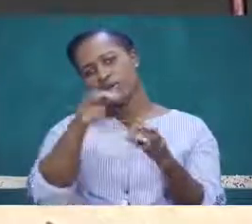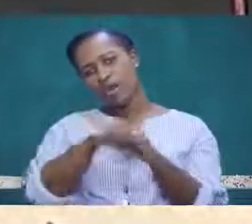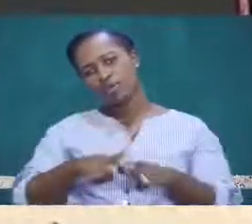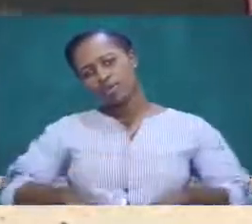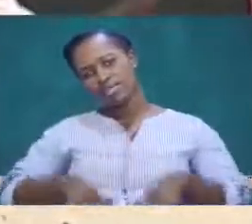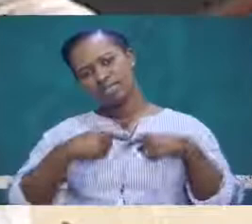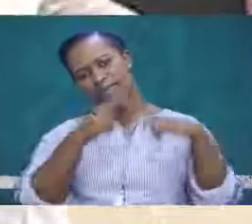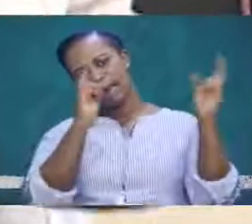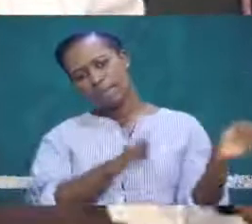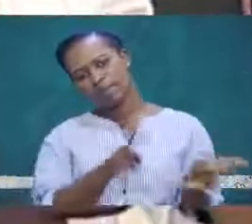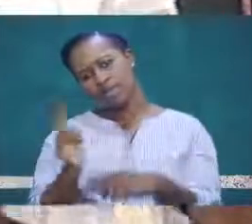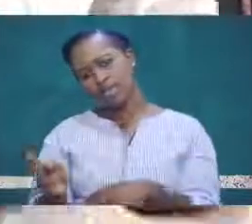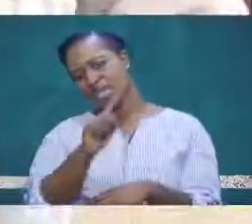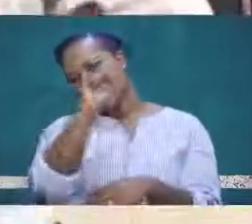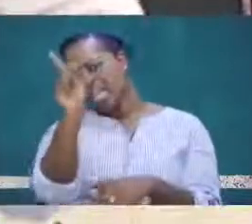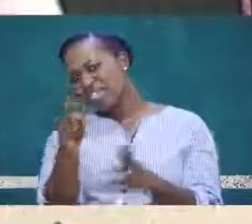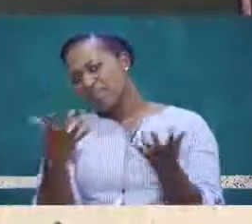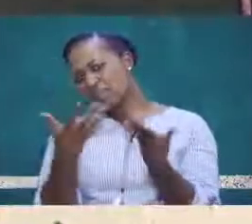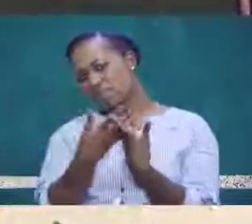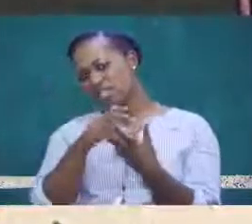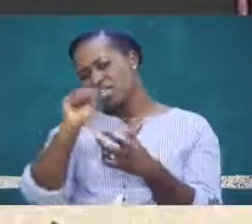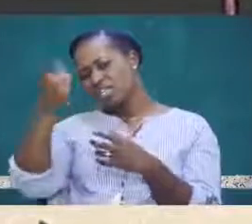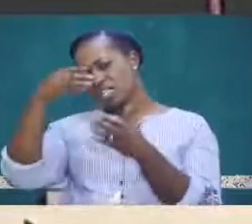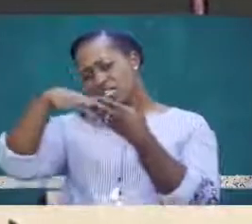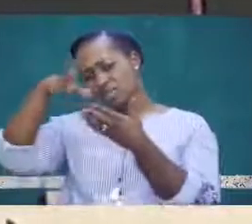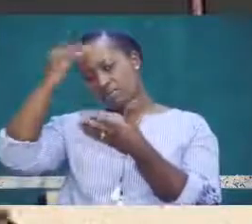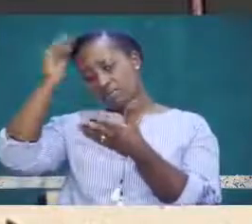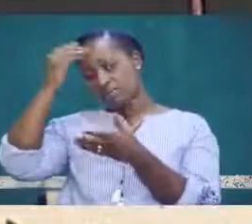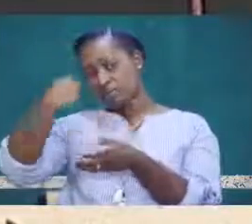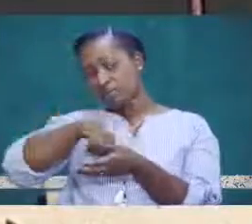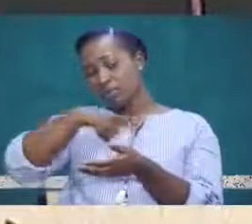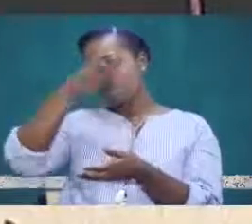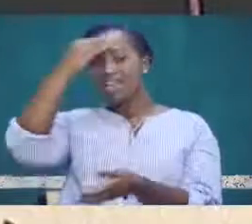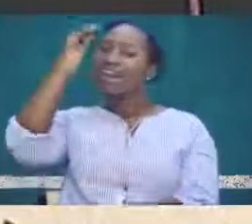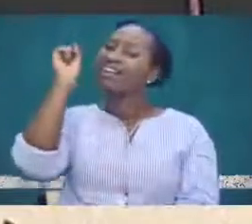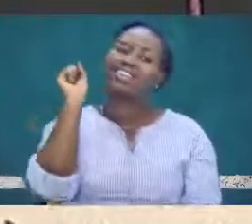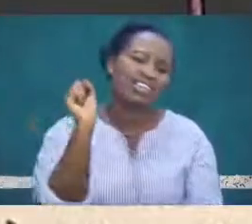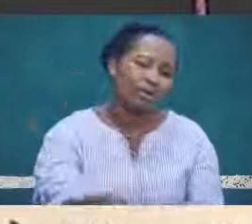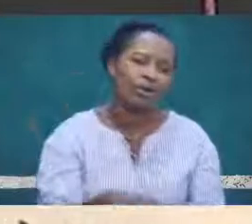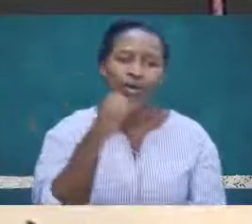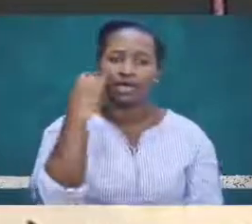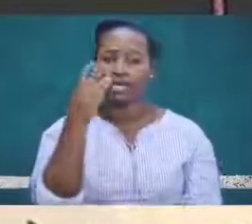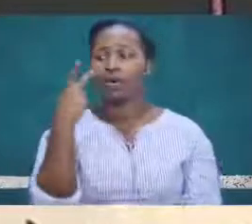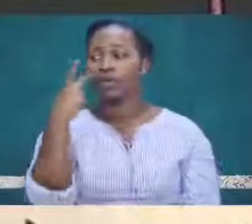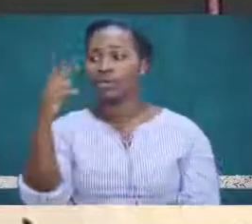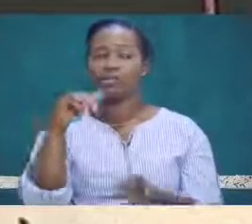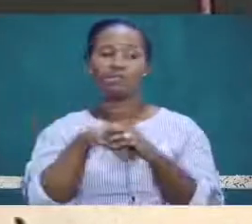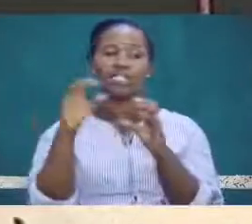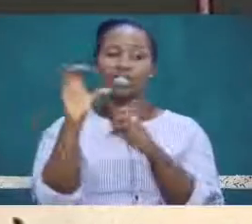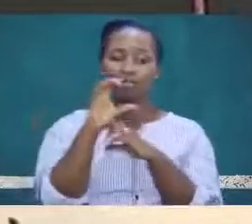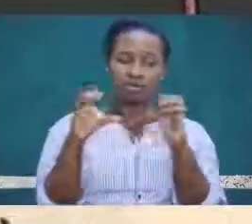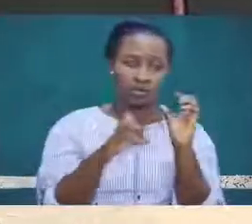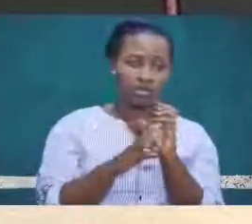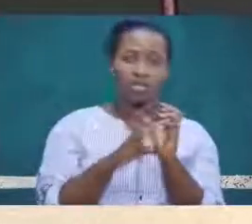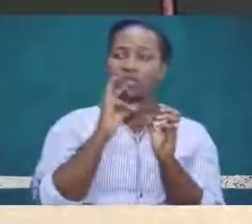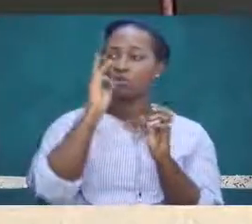life? Is it even linked to other subjects that we study? Yes. If you go to chemistry, you